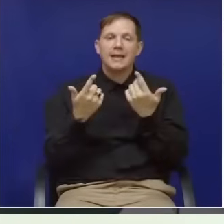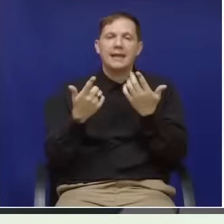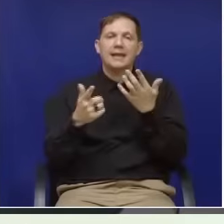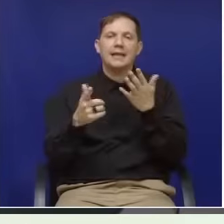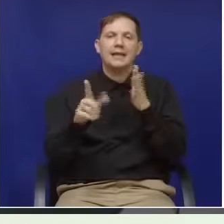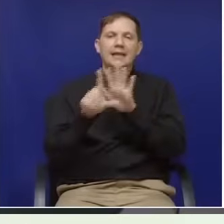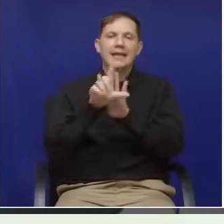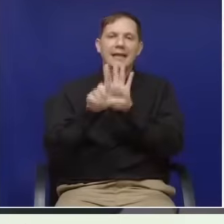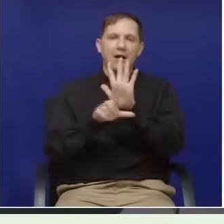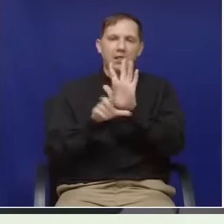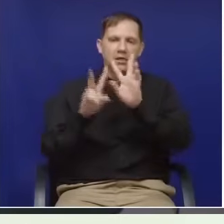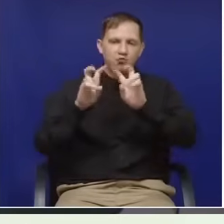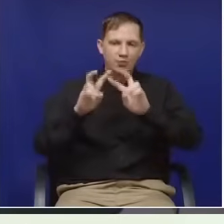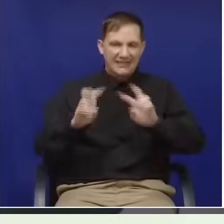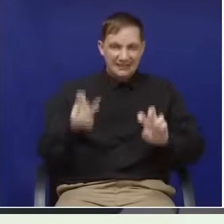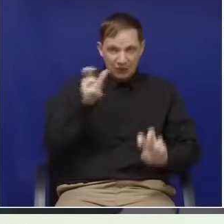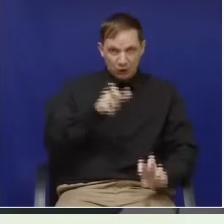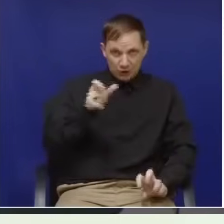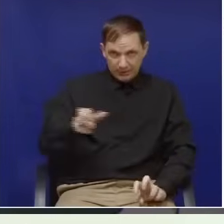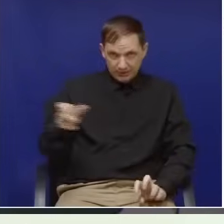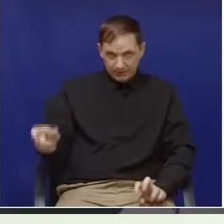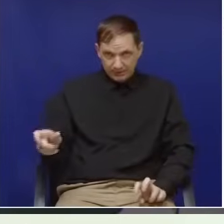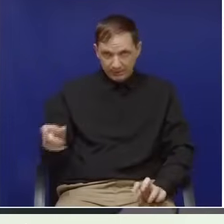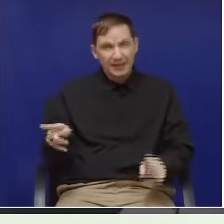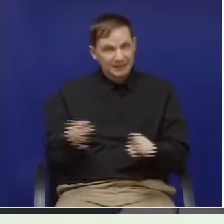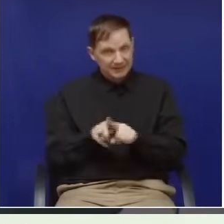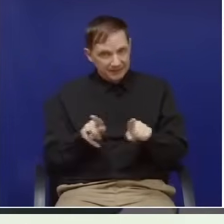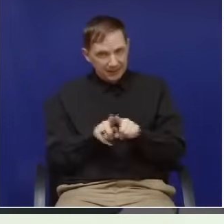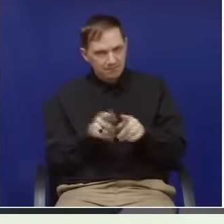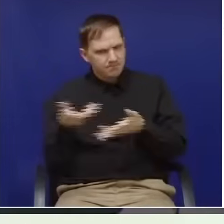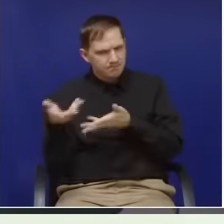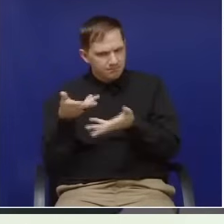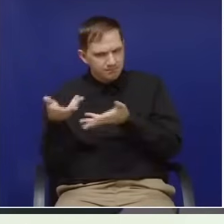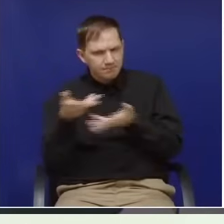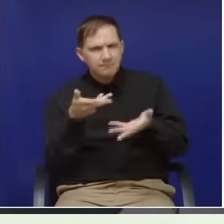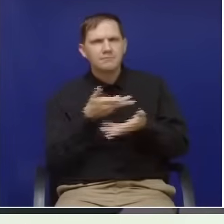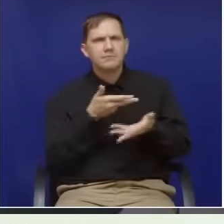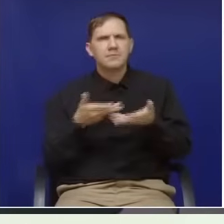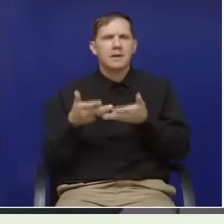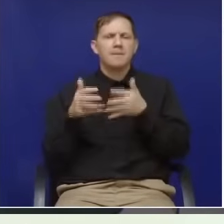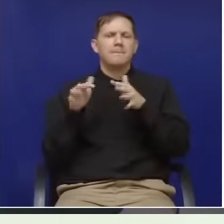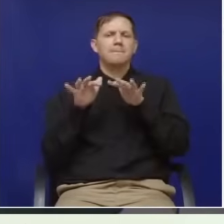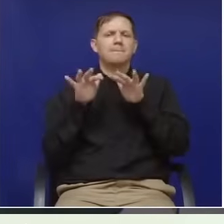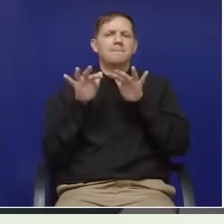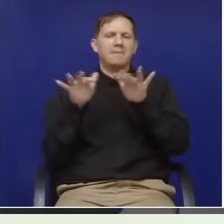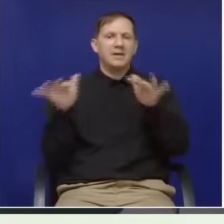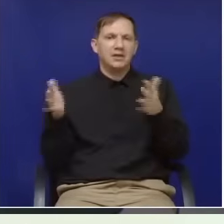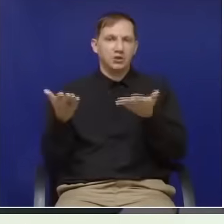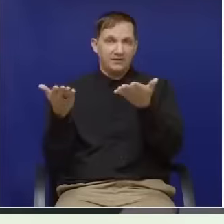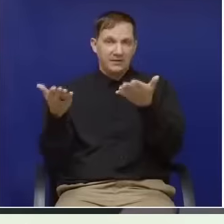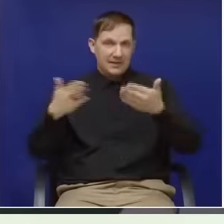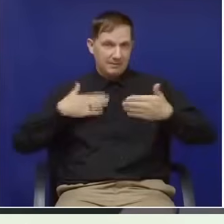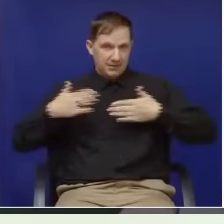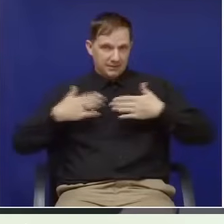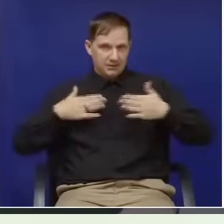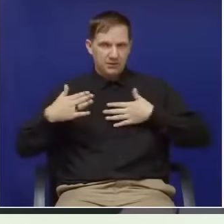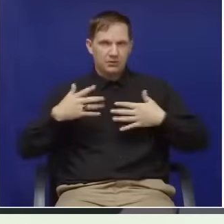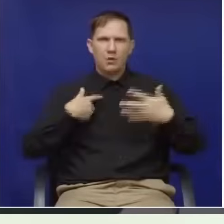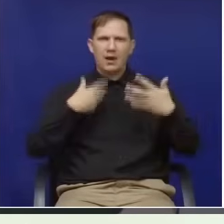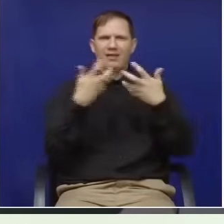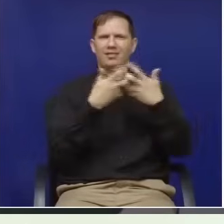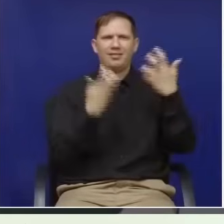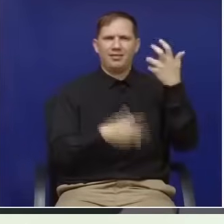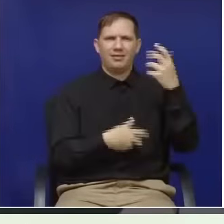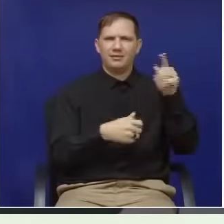of how do we deal with the issue of the compliance with public service and administration, because it's not able to comply with what the judges are looking for